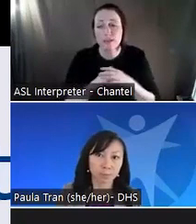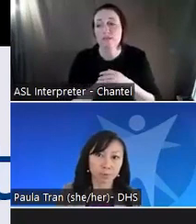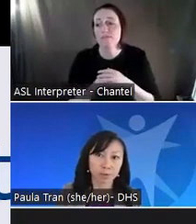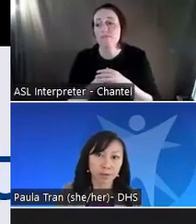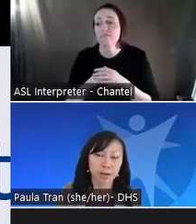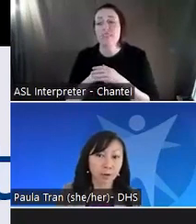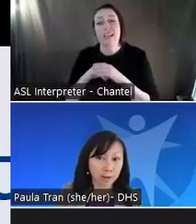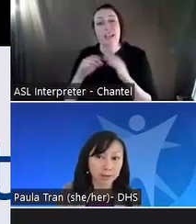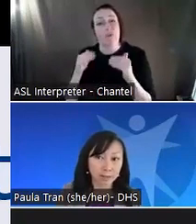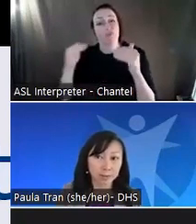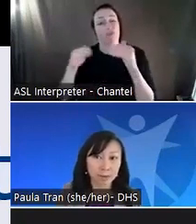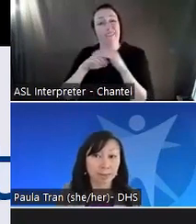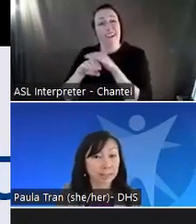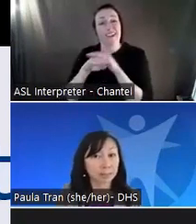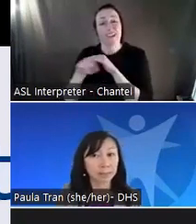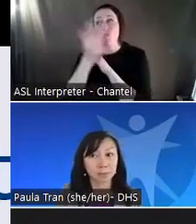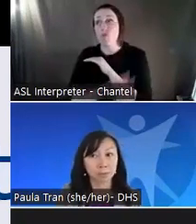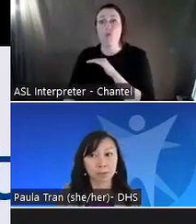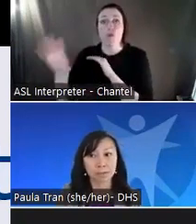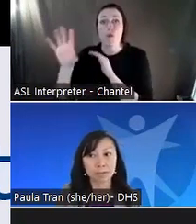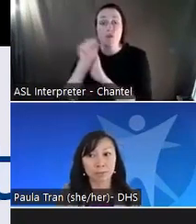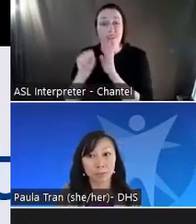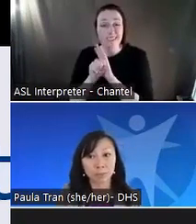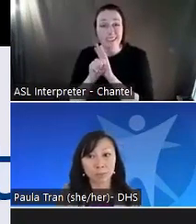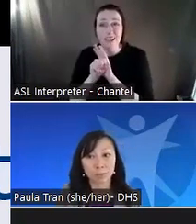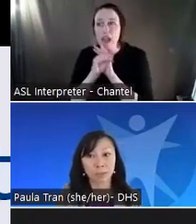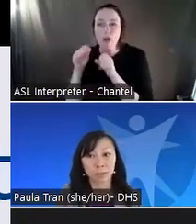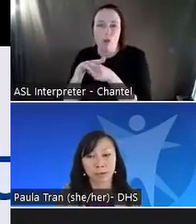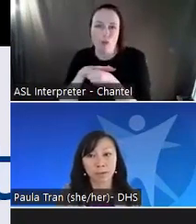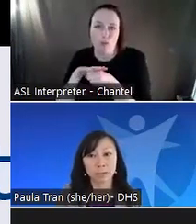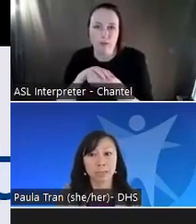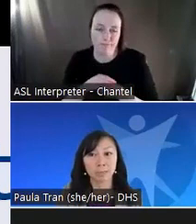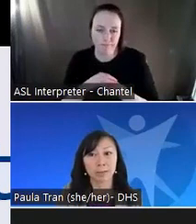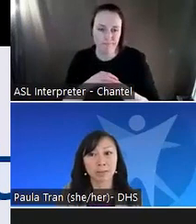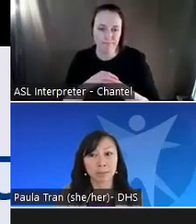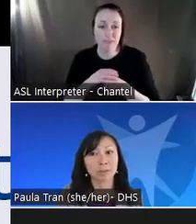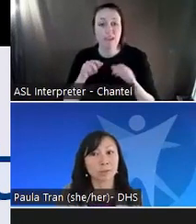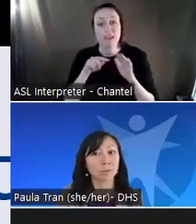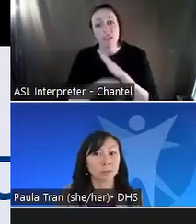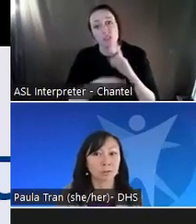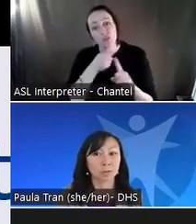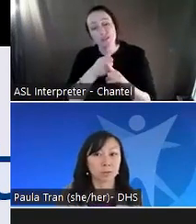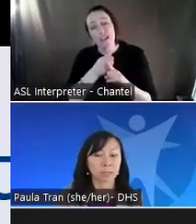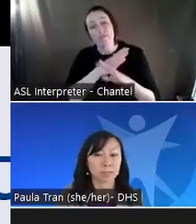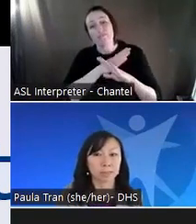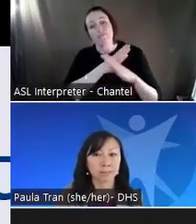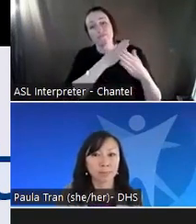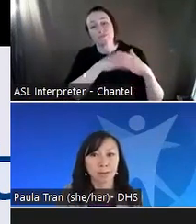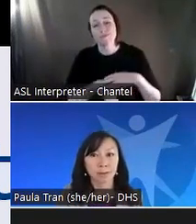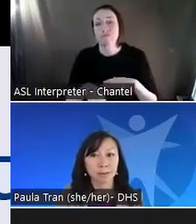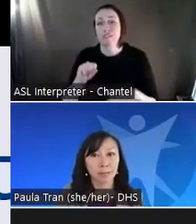for people across their lifespan in their communities, fund suicide prevention efforts, and expand substance use disorder